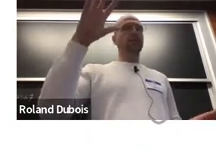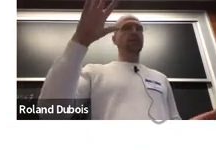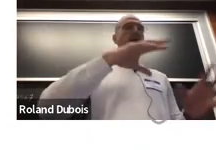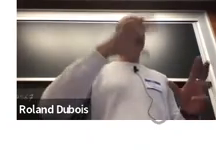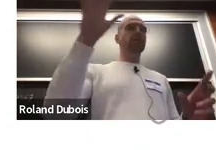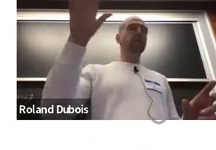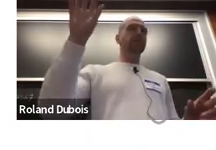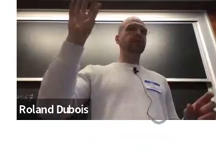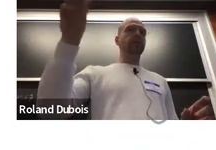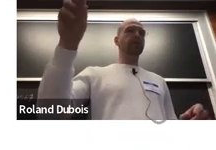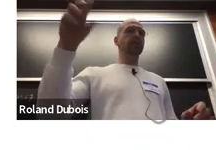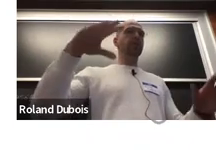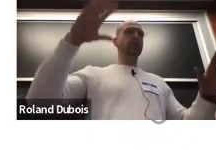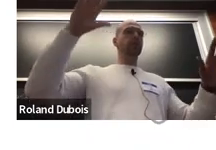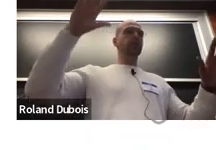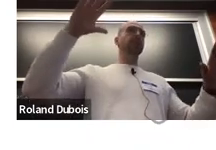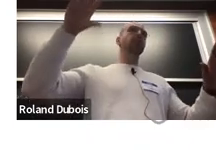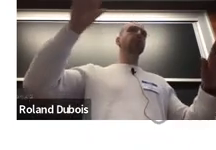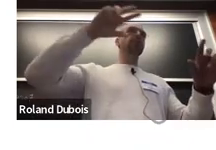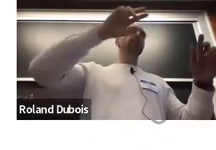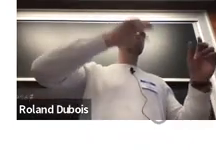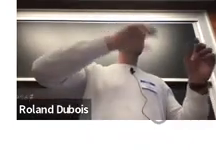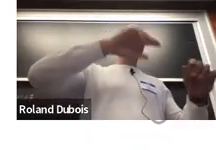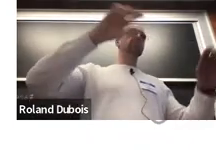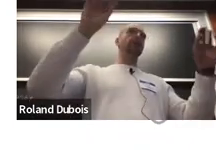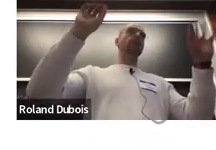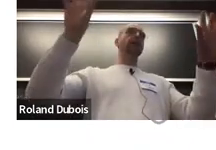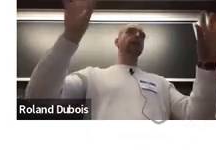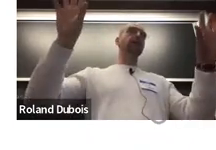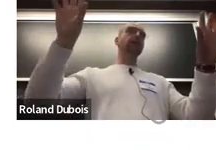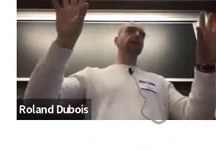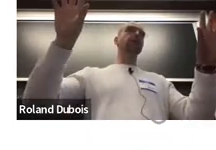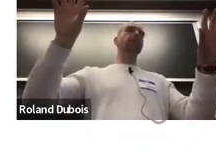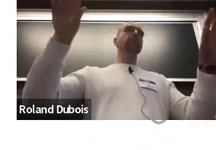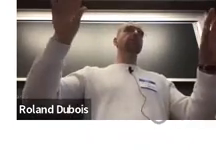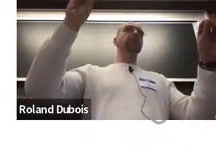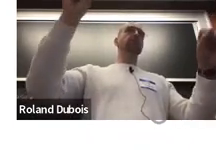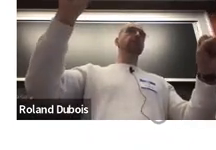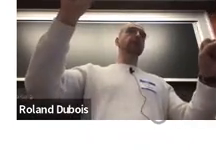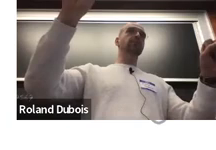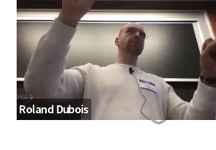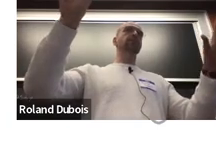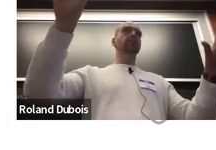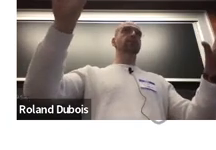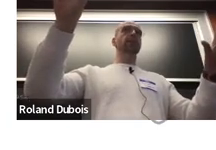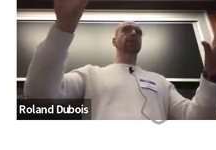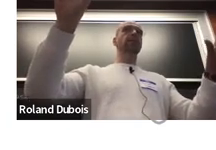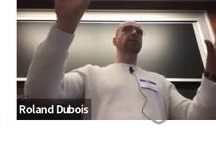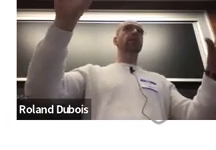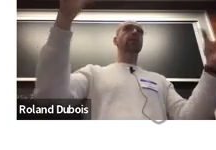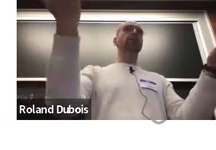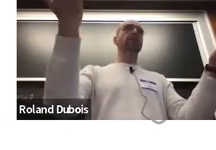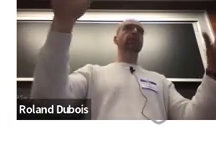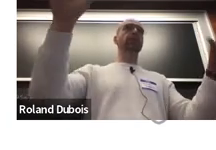have outlined the limitations and then the lowest common denominators of all hand tracking, whether it's you make a fist, you make